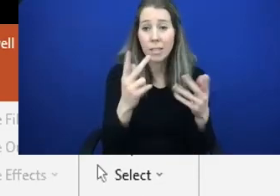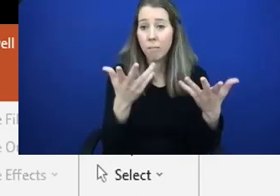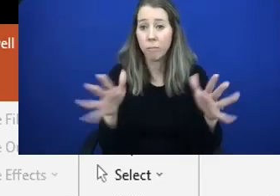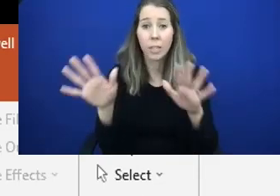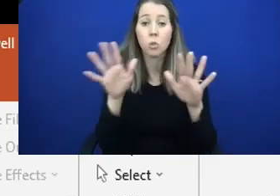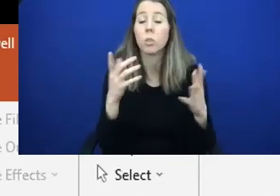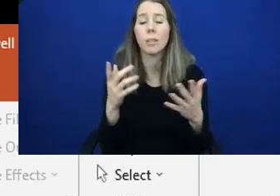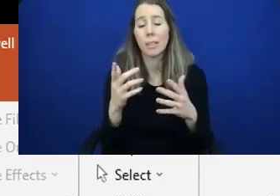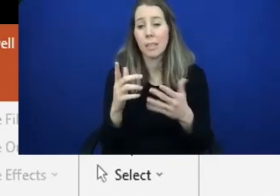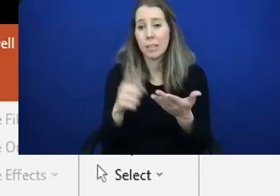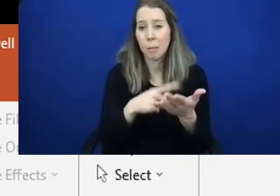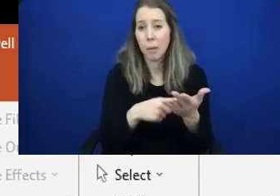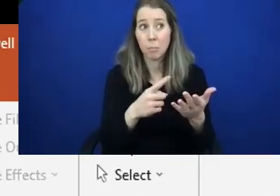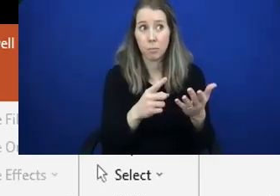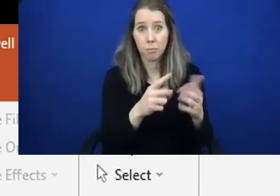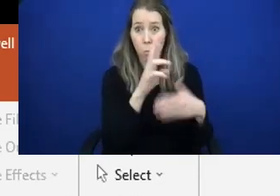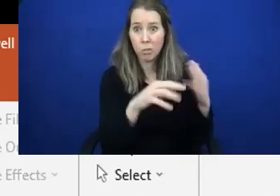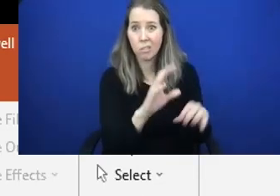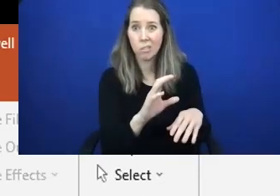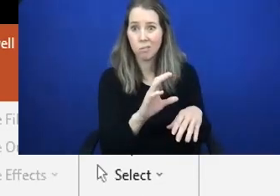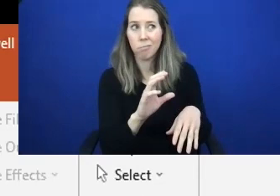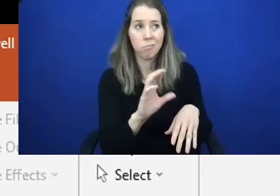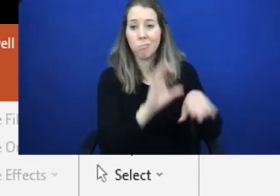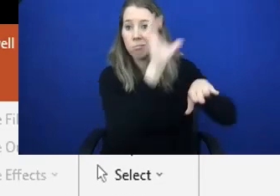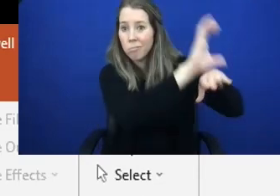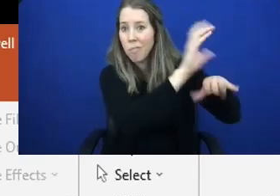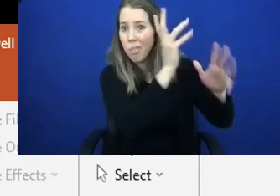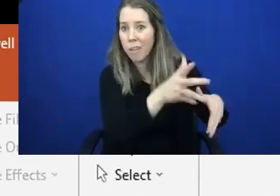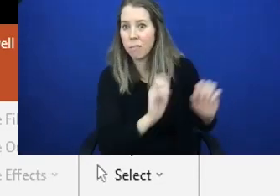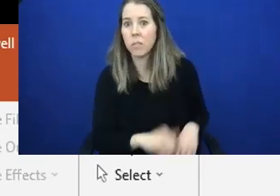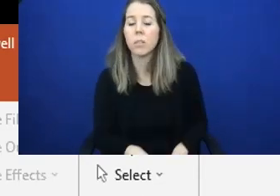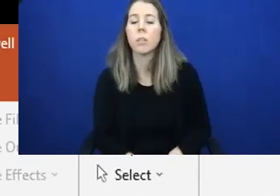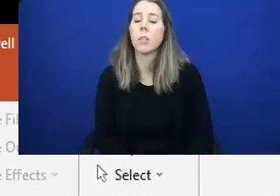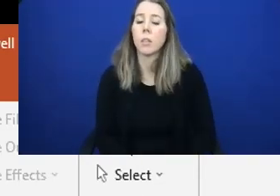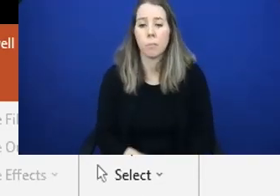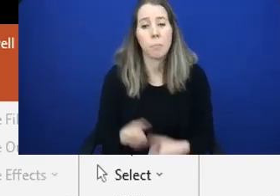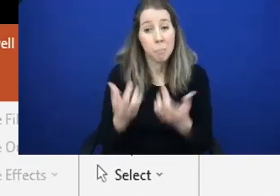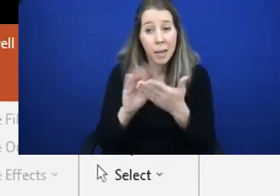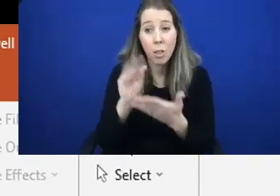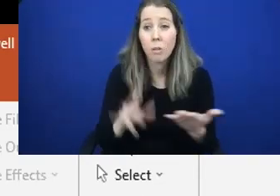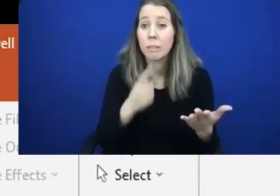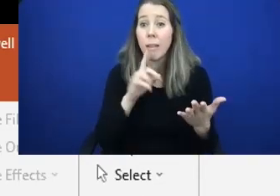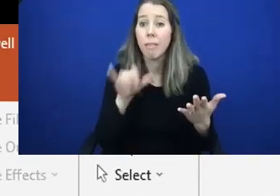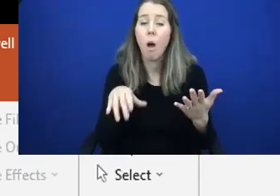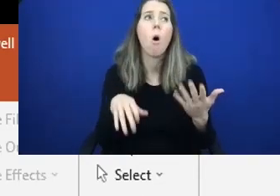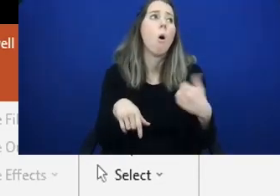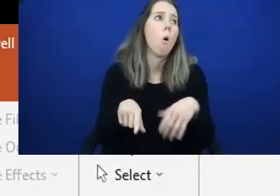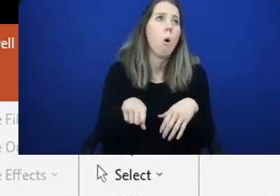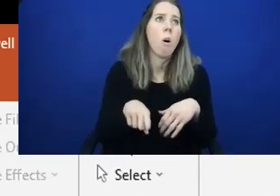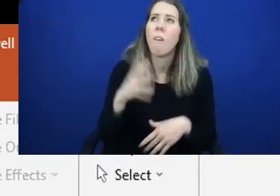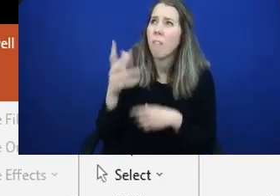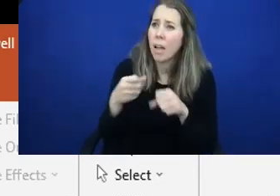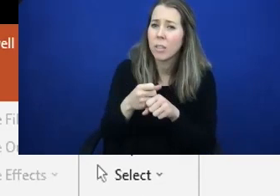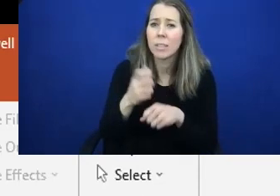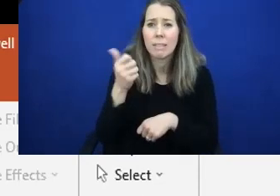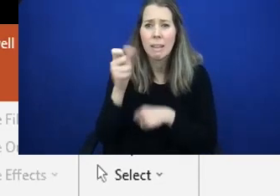sometimes it's placed on a shelf. A lot of my learners, we discussed that. It was placed on a shelf. They got word, oh my gosh, your 5 years or your